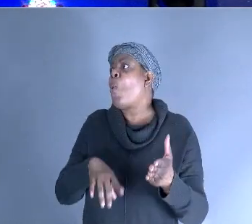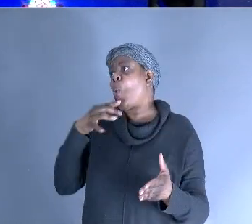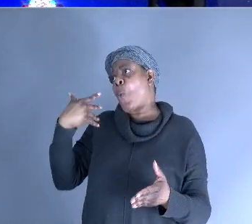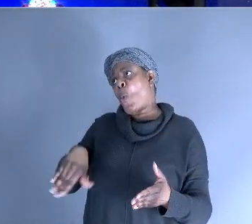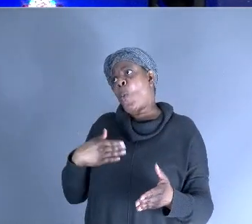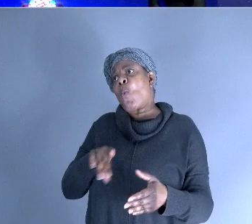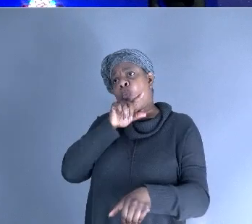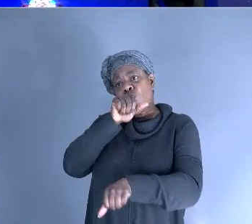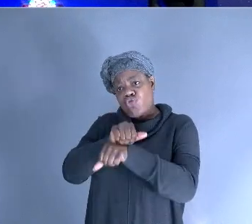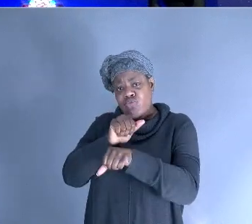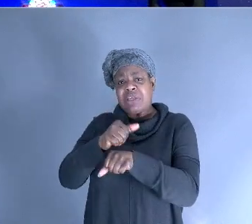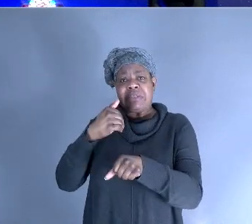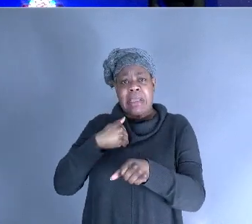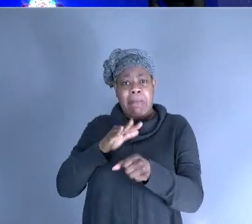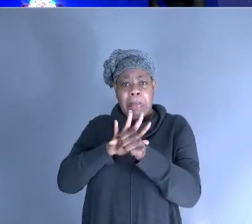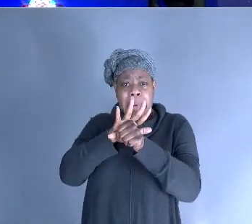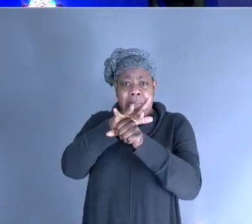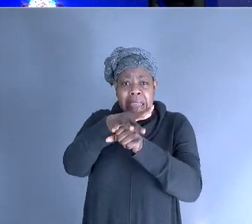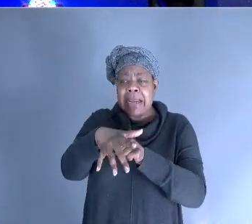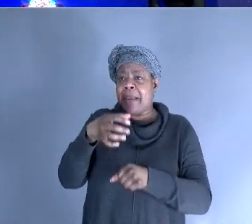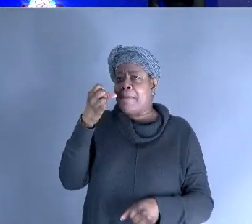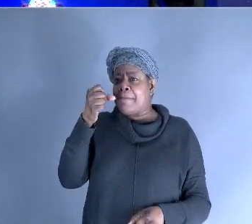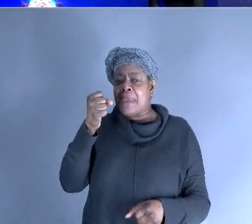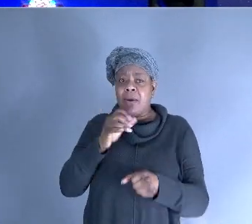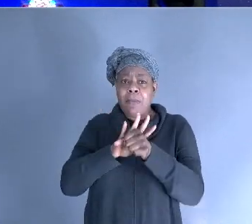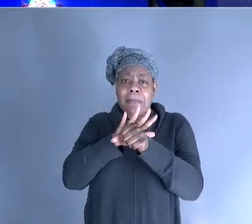with milk and honey.